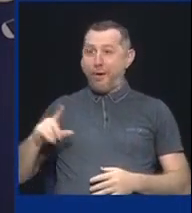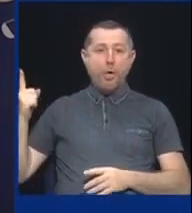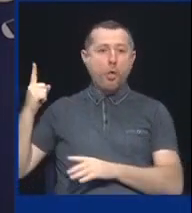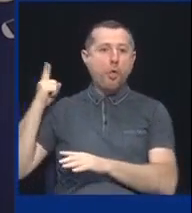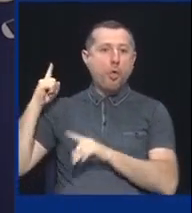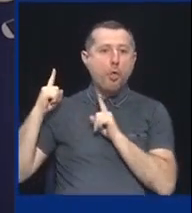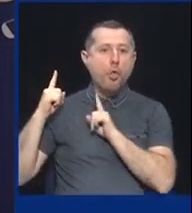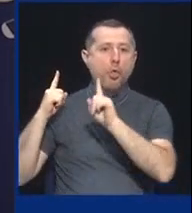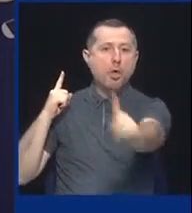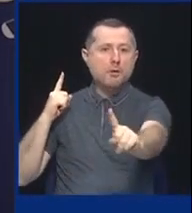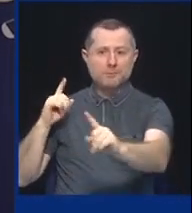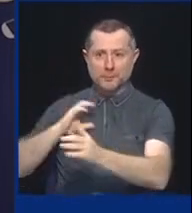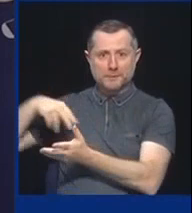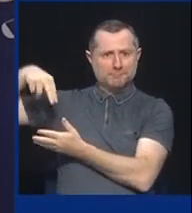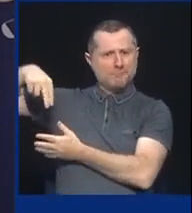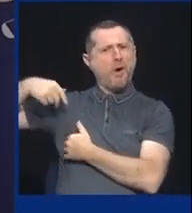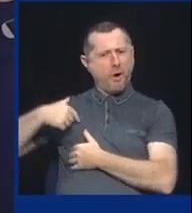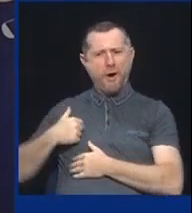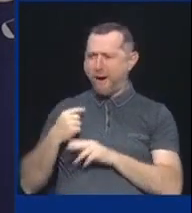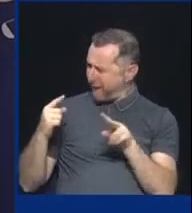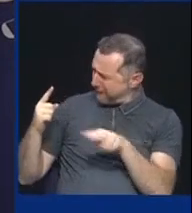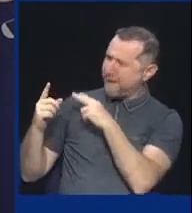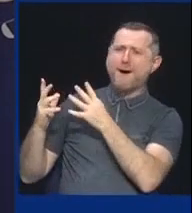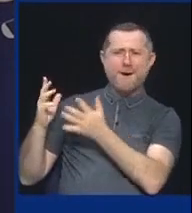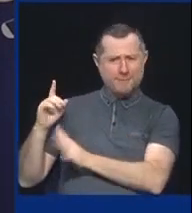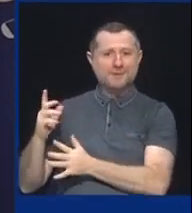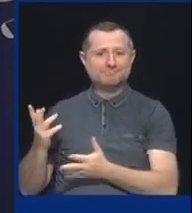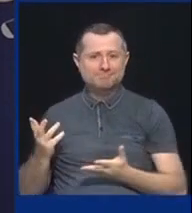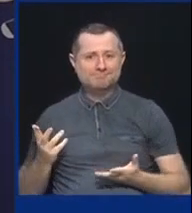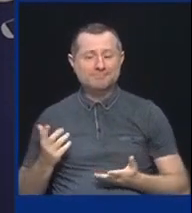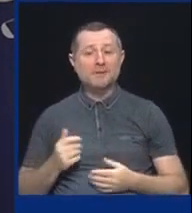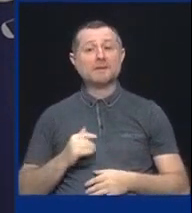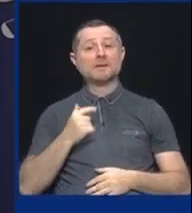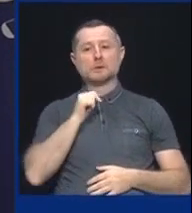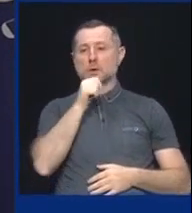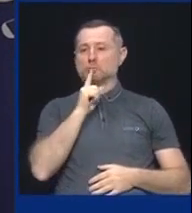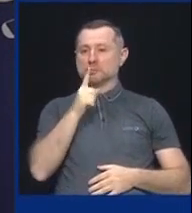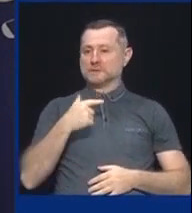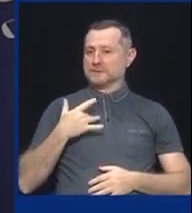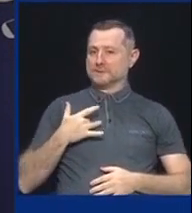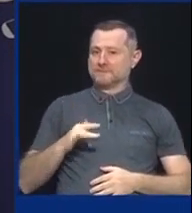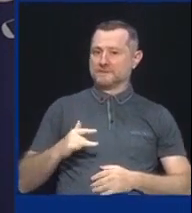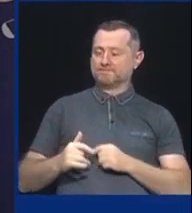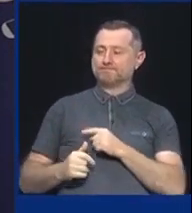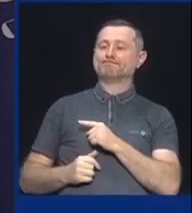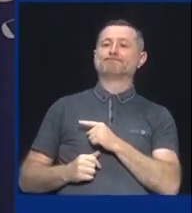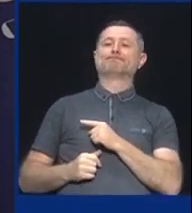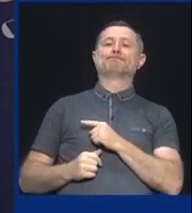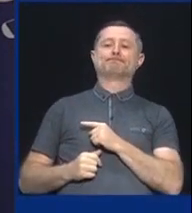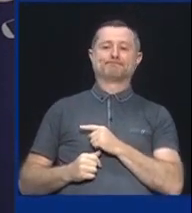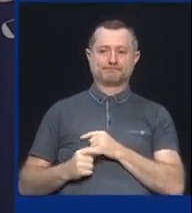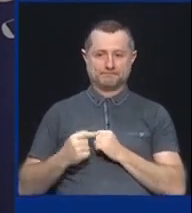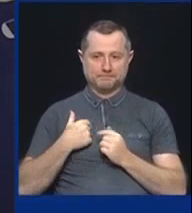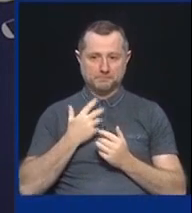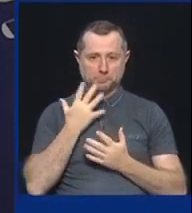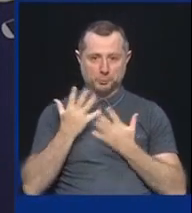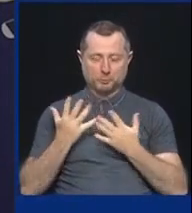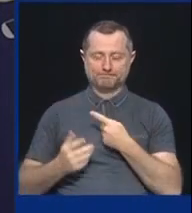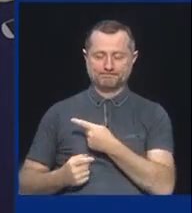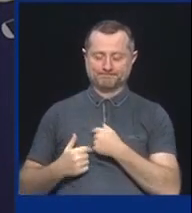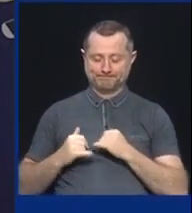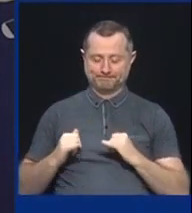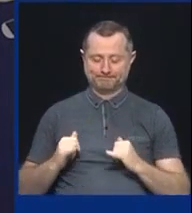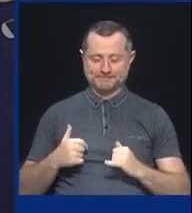of the word, but it was also insensitive. It was embarrassing to her, and it was